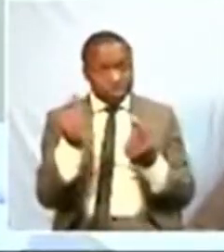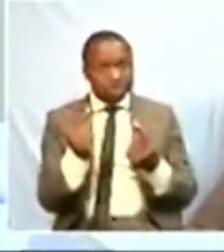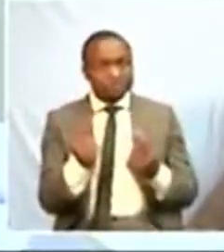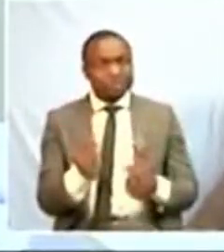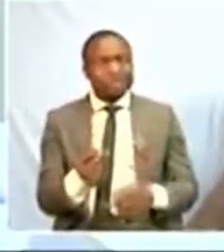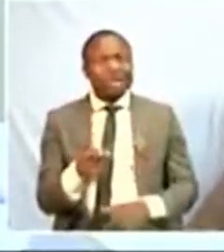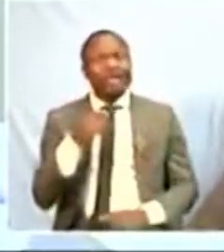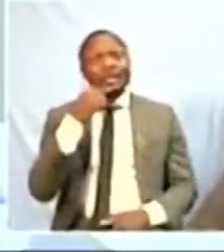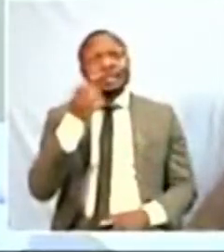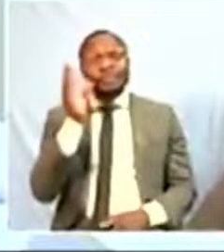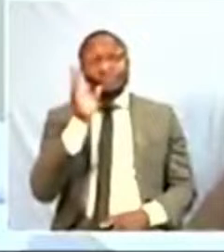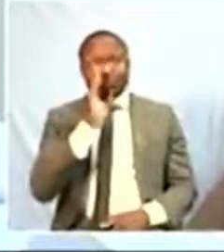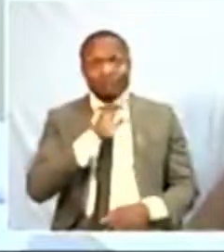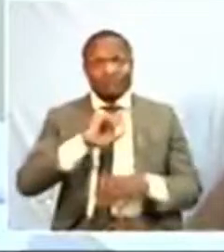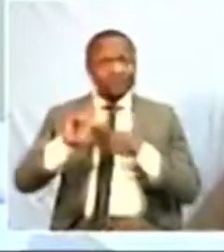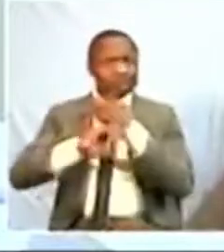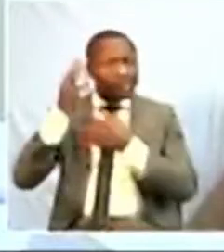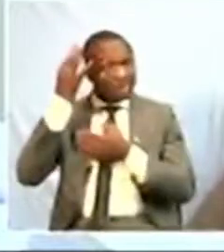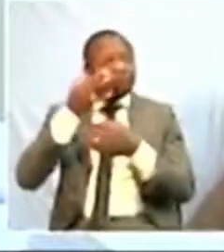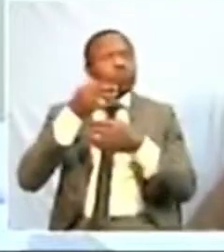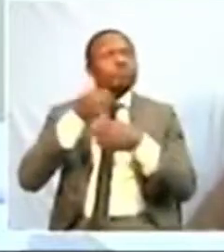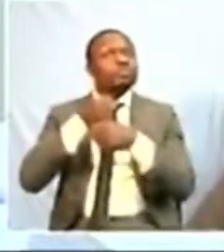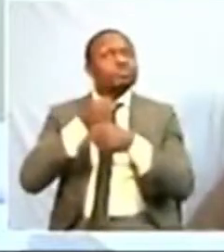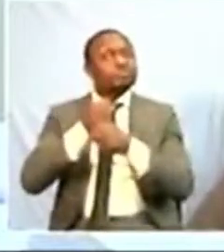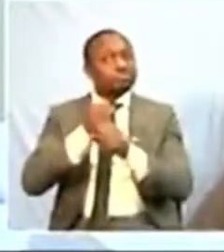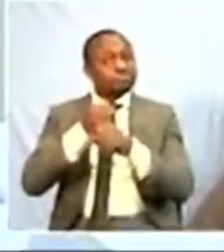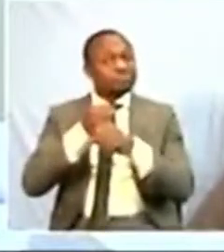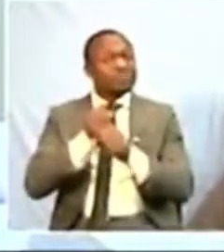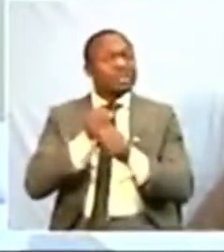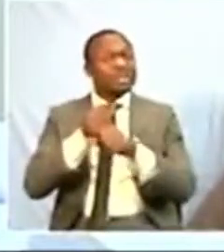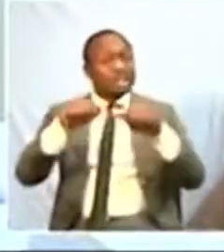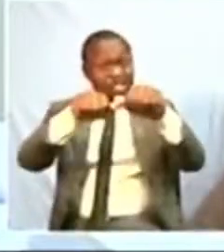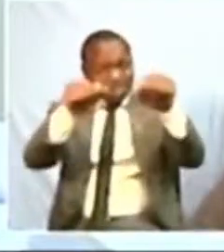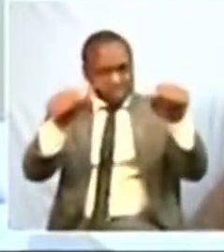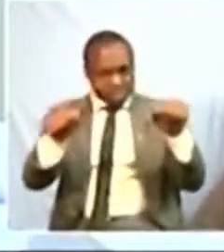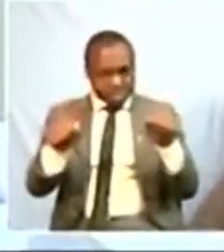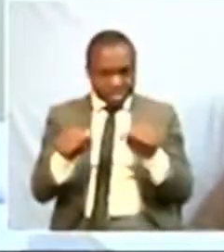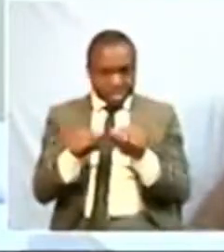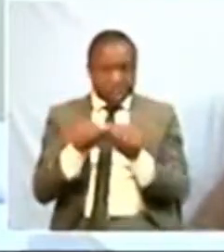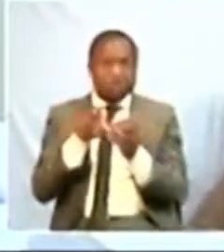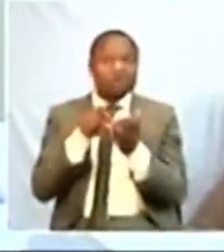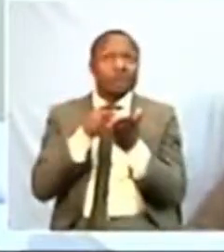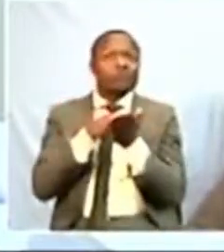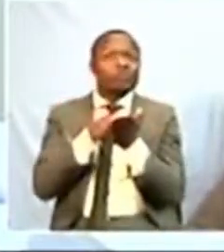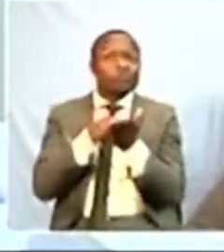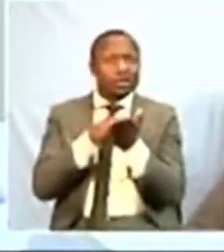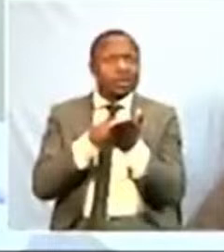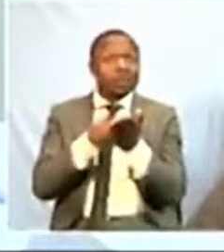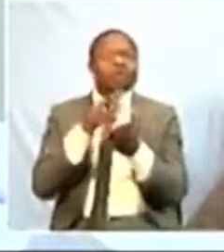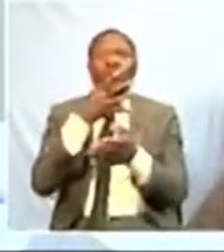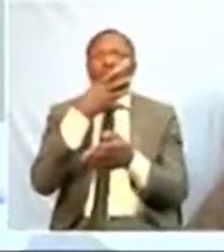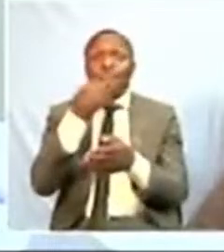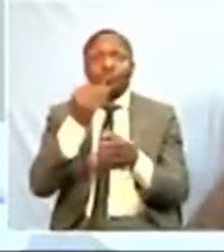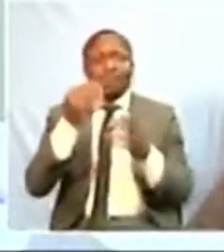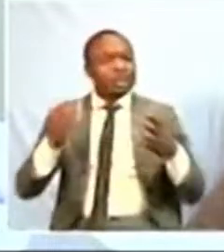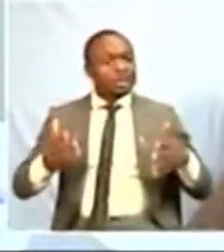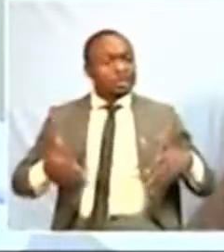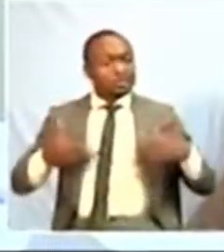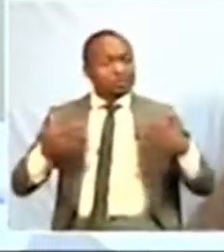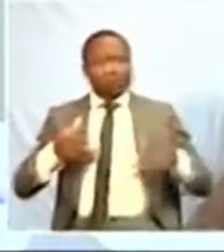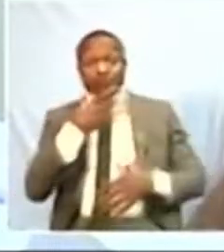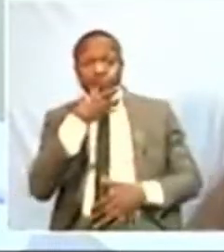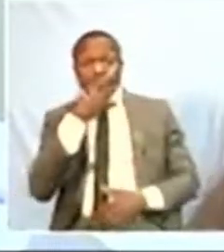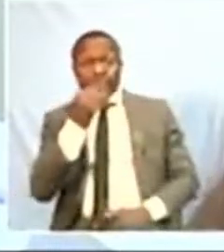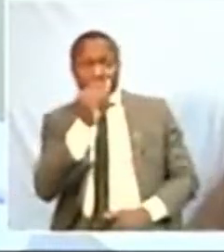So as I said, town clerk, we are going to make a general recommendation to the commission, and we are happy the commission is